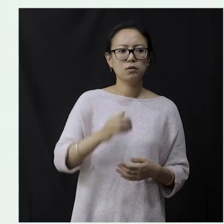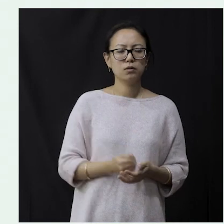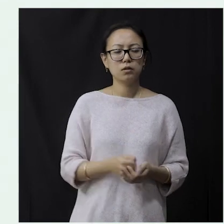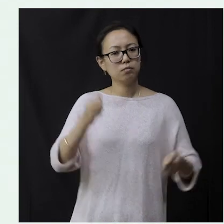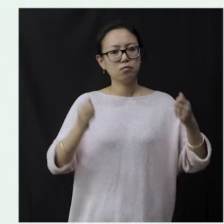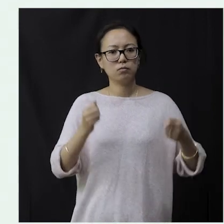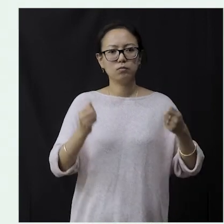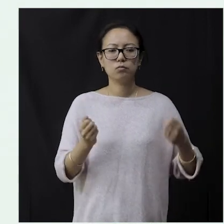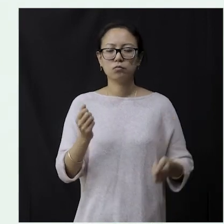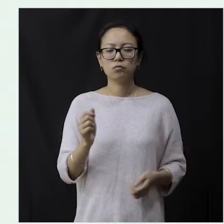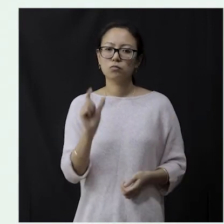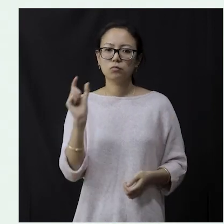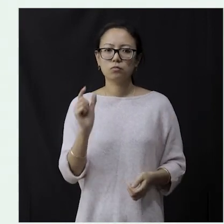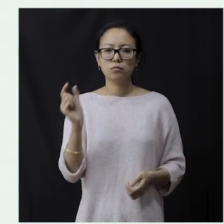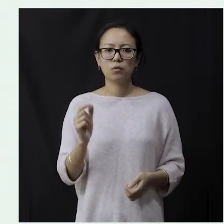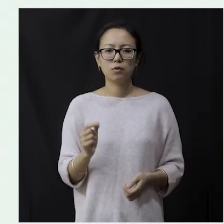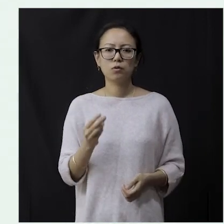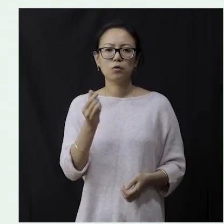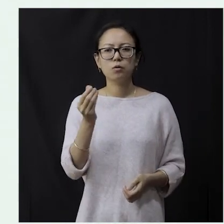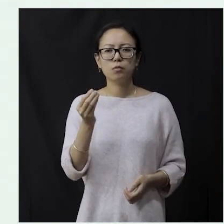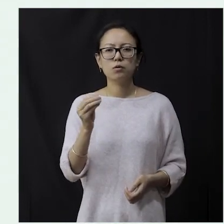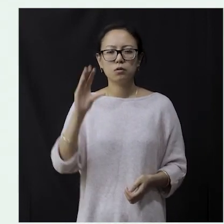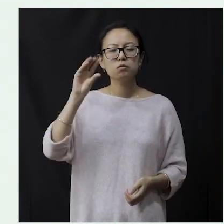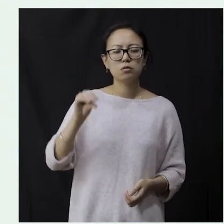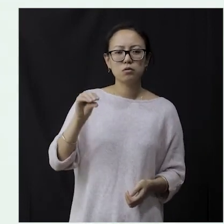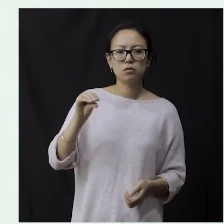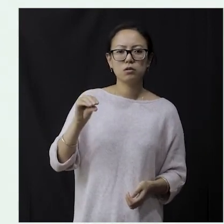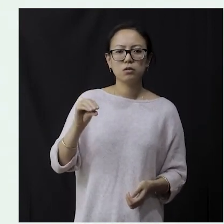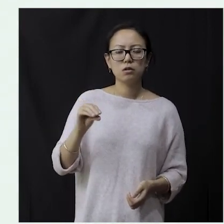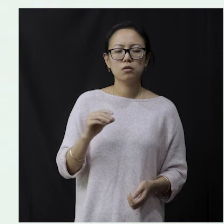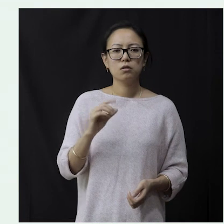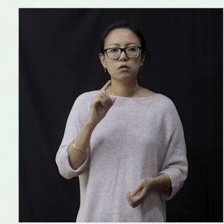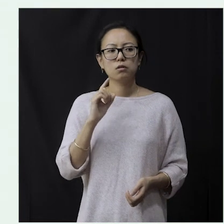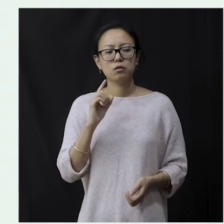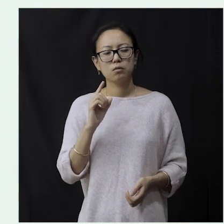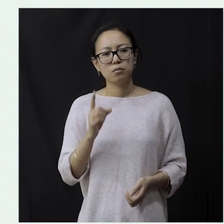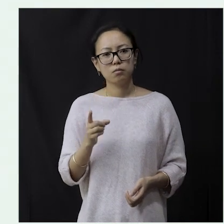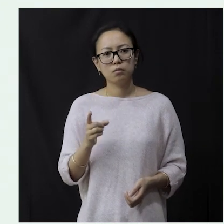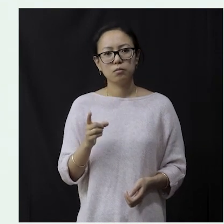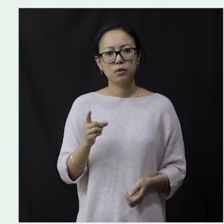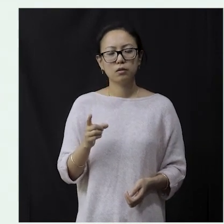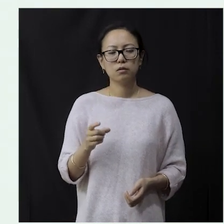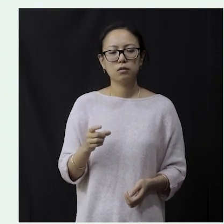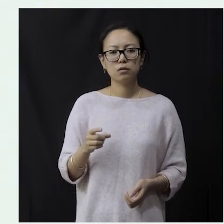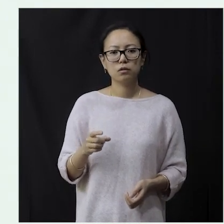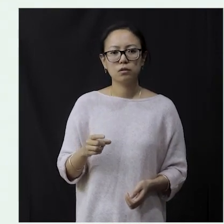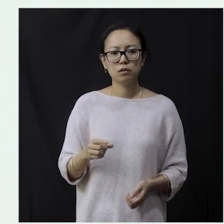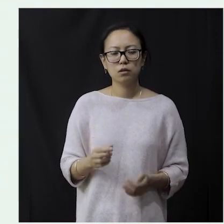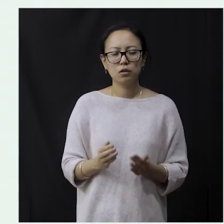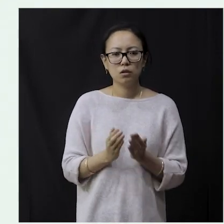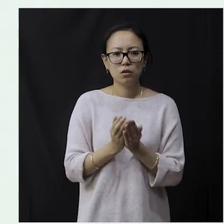Cheap means it doesn't cost much money. However, comparing to all these three, the